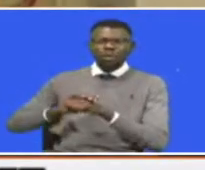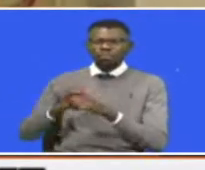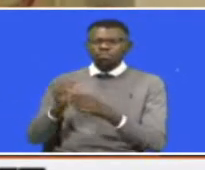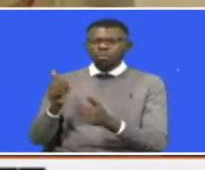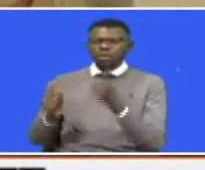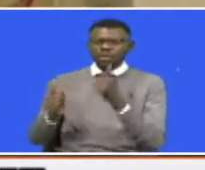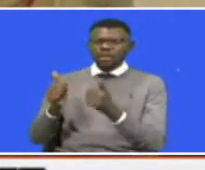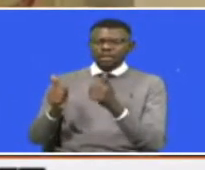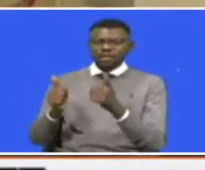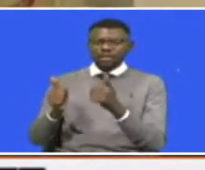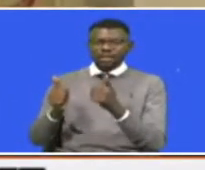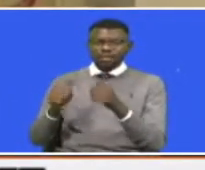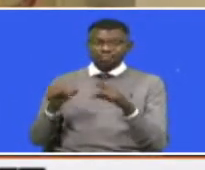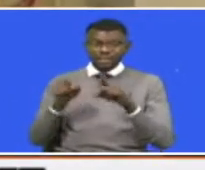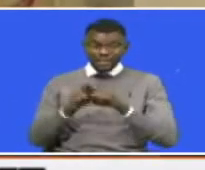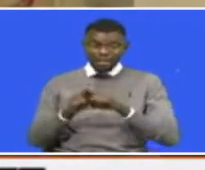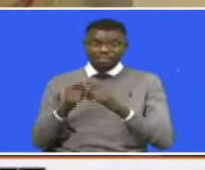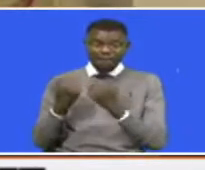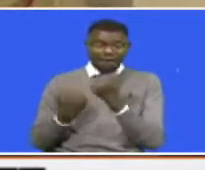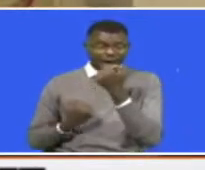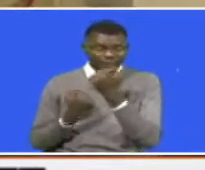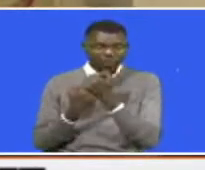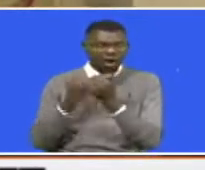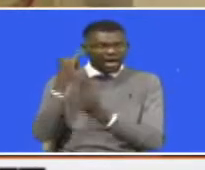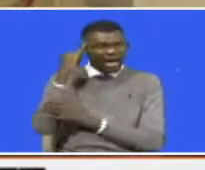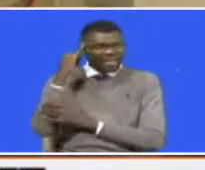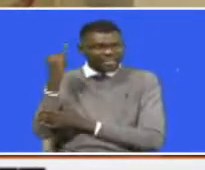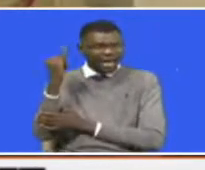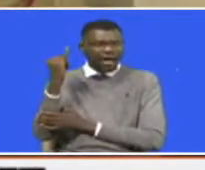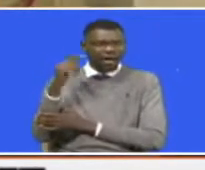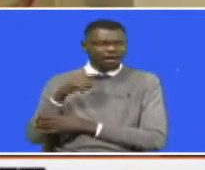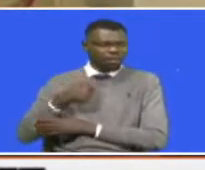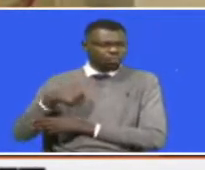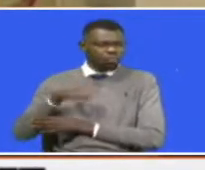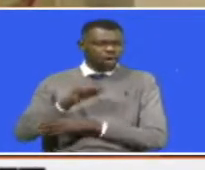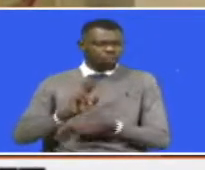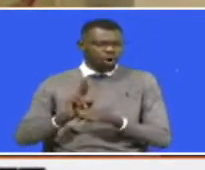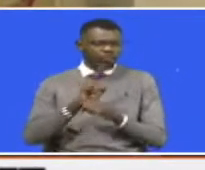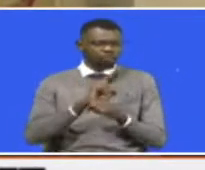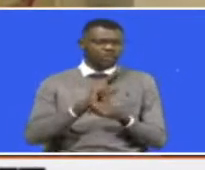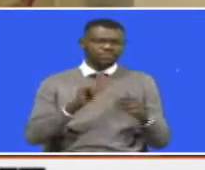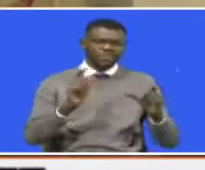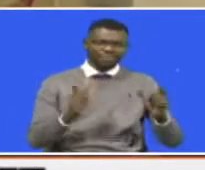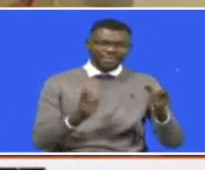ambapo tunaweza saidia, afu tutasema haya basi tutatumia hii platform